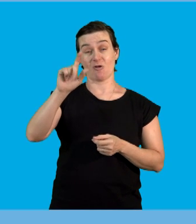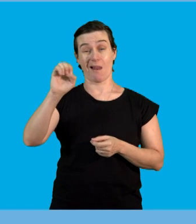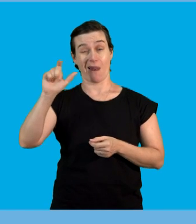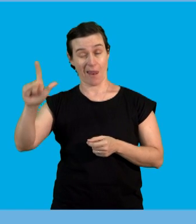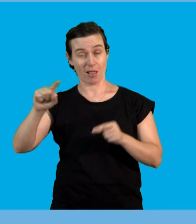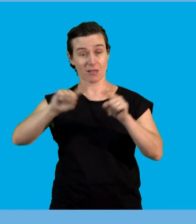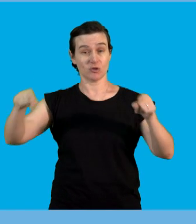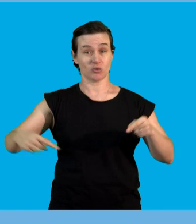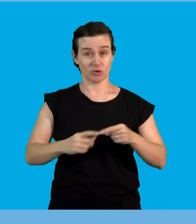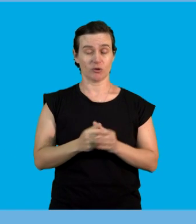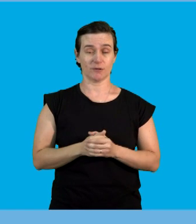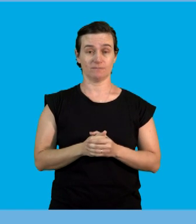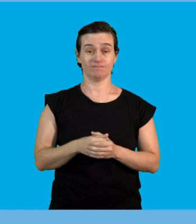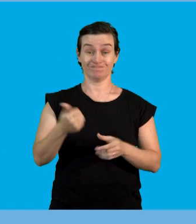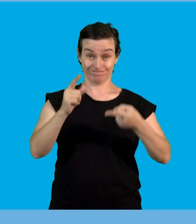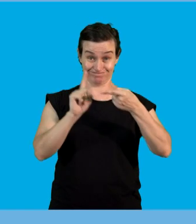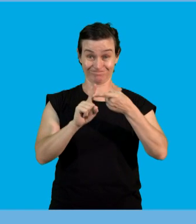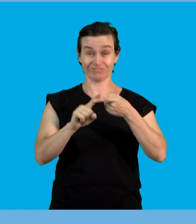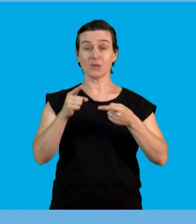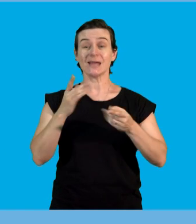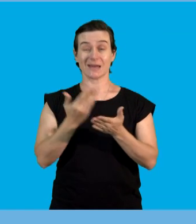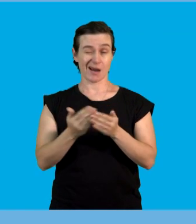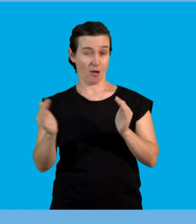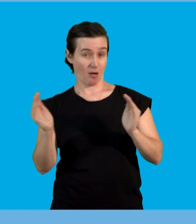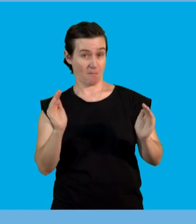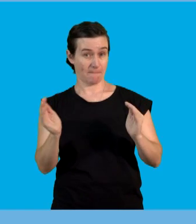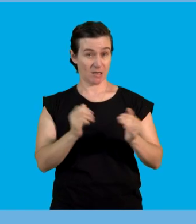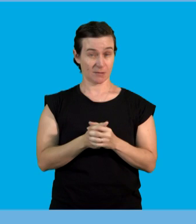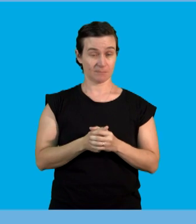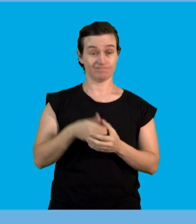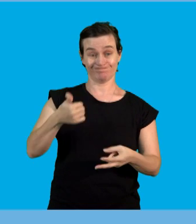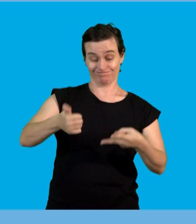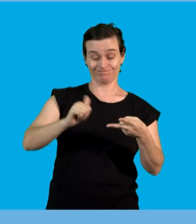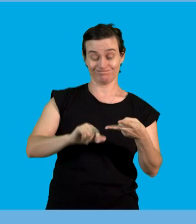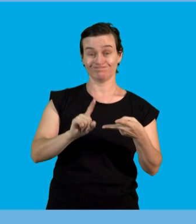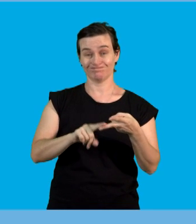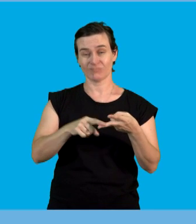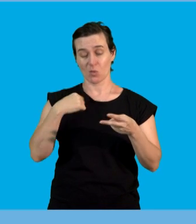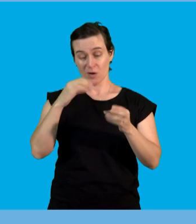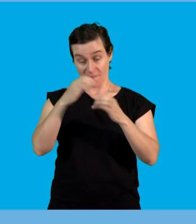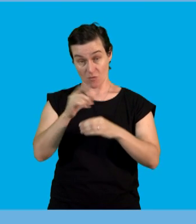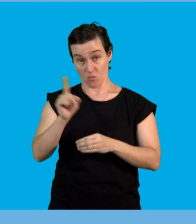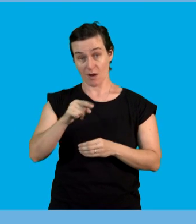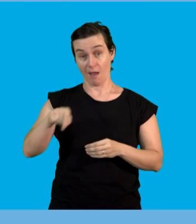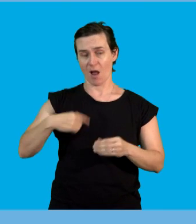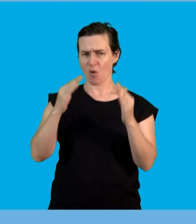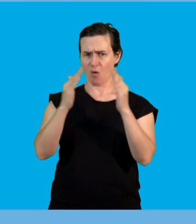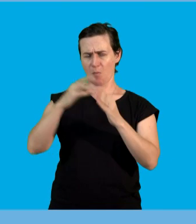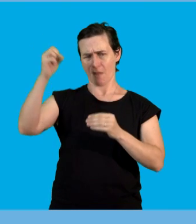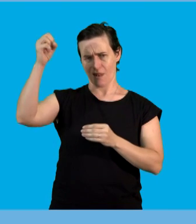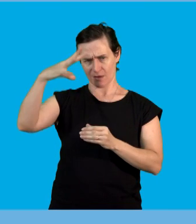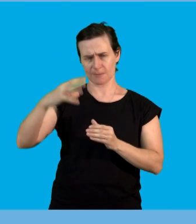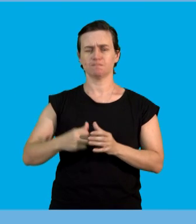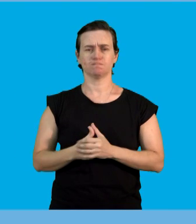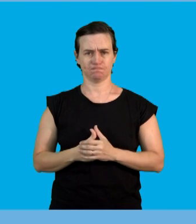the two, the series circuit and also the parallel circuit. After that, we're going to be looking at the lighting systems that you are using